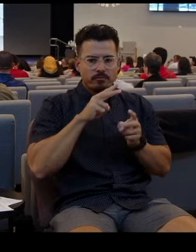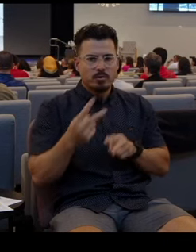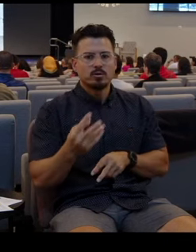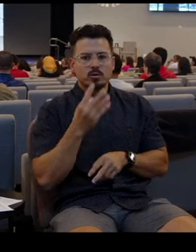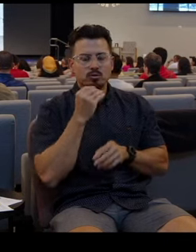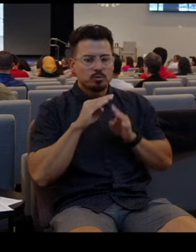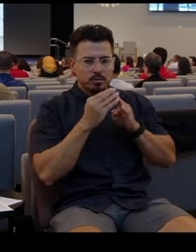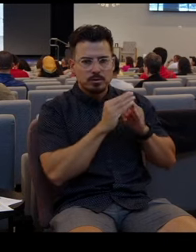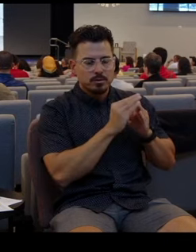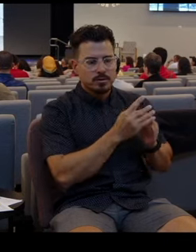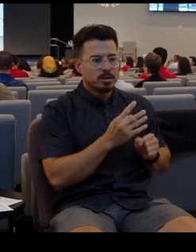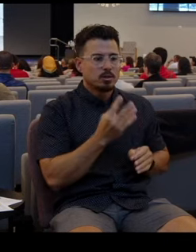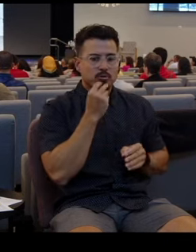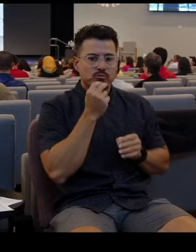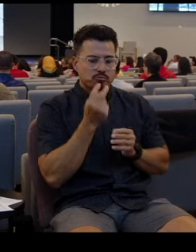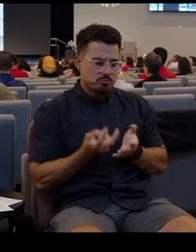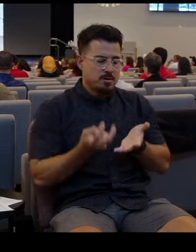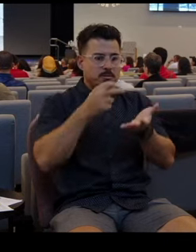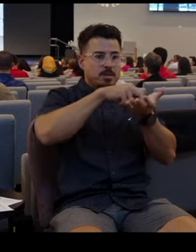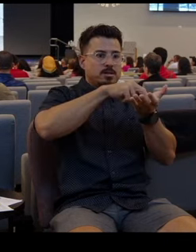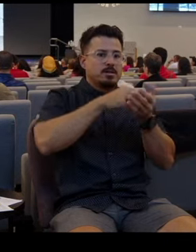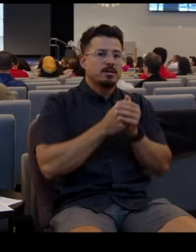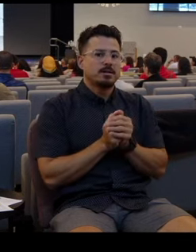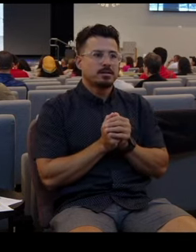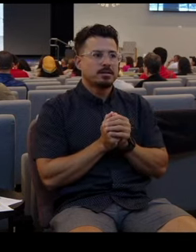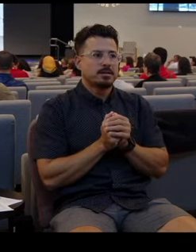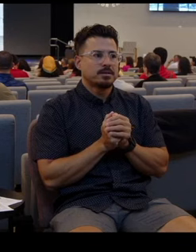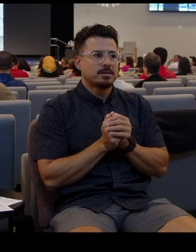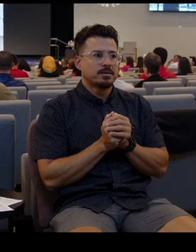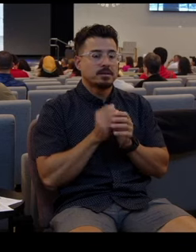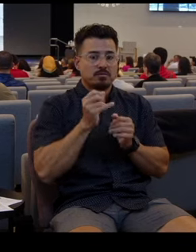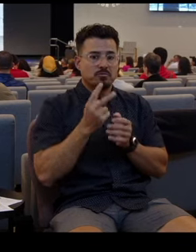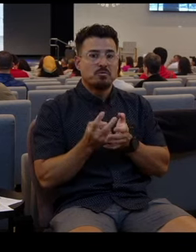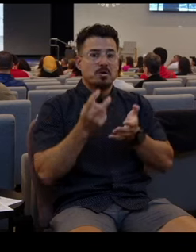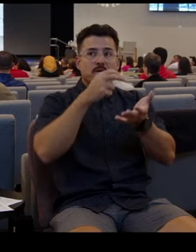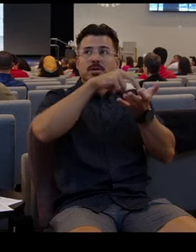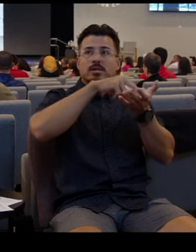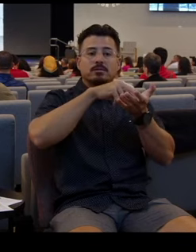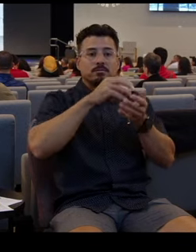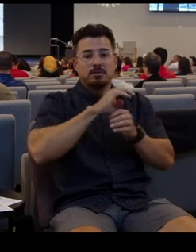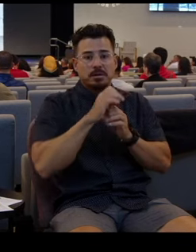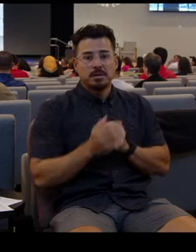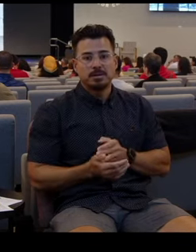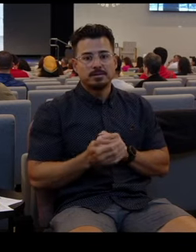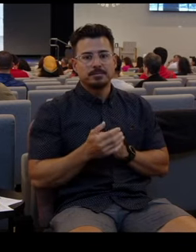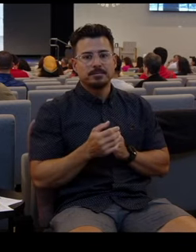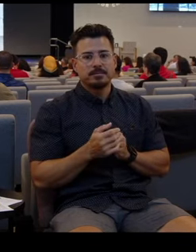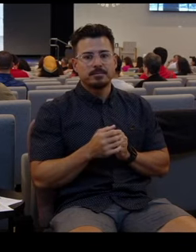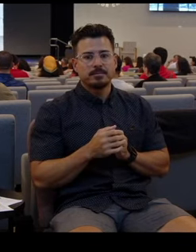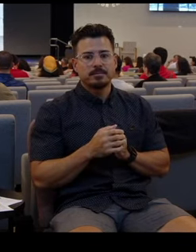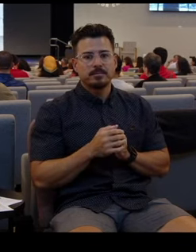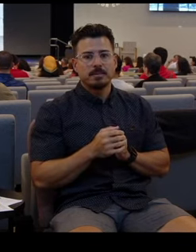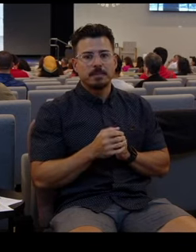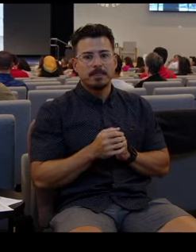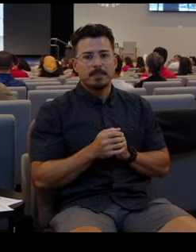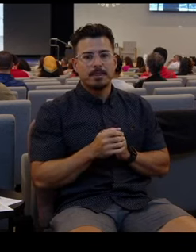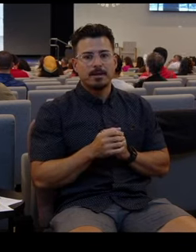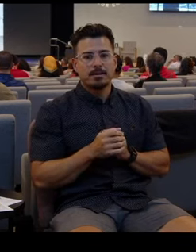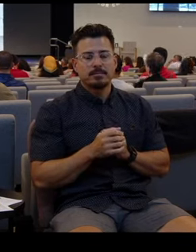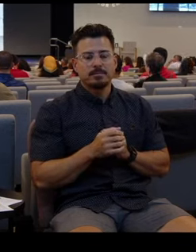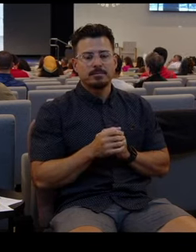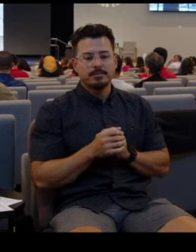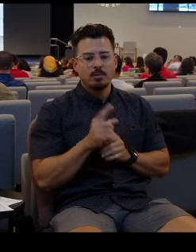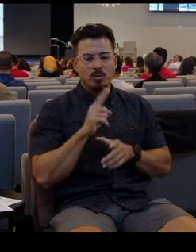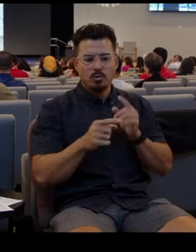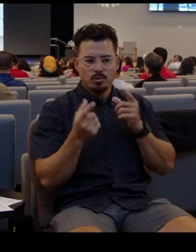the Jews had another uprising. And this was the uprising to end all uprisings, according to Hadrian, the Caesar. And